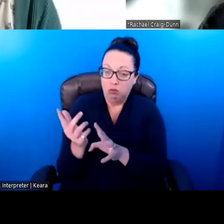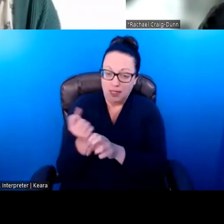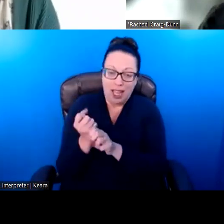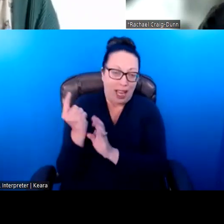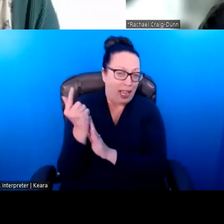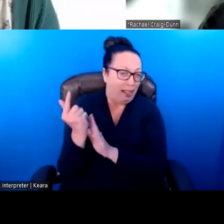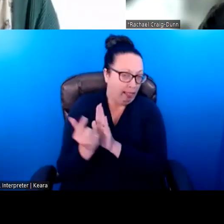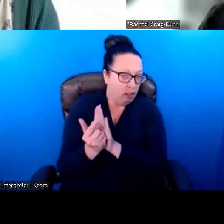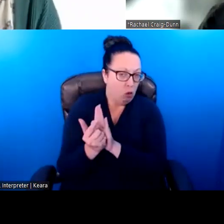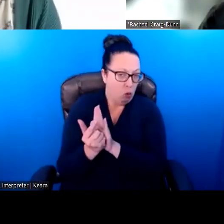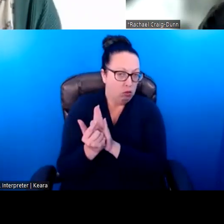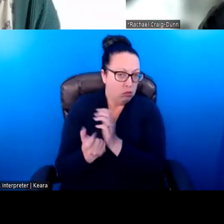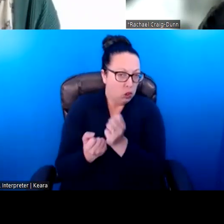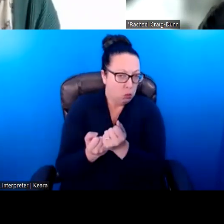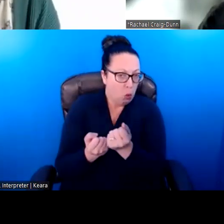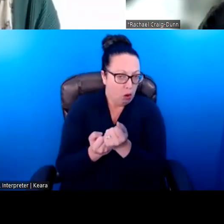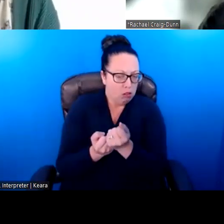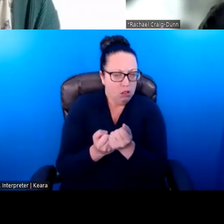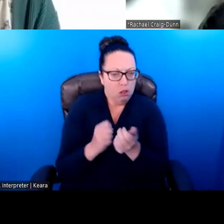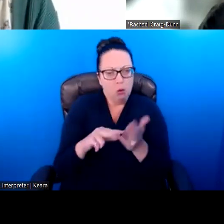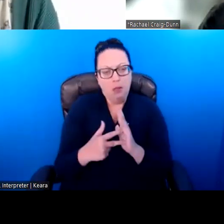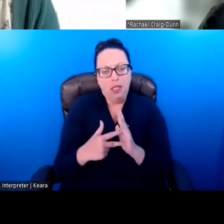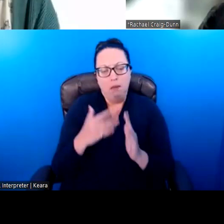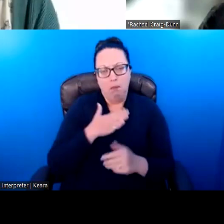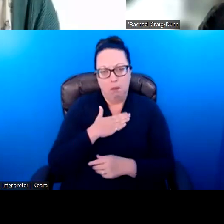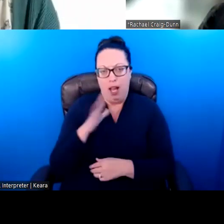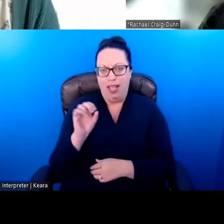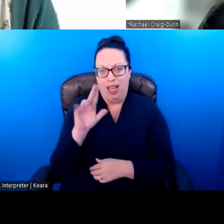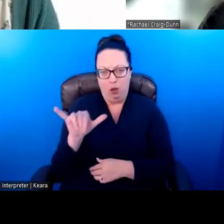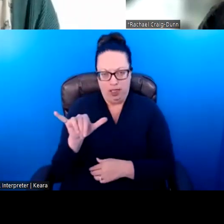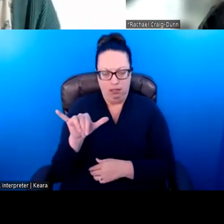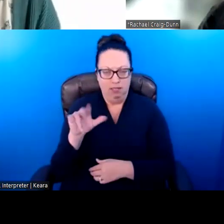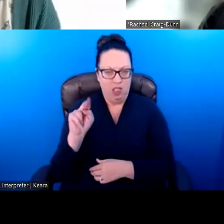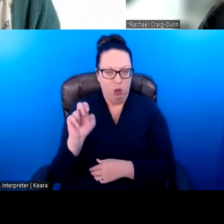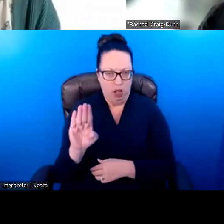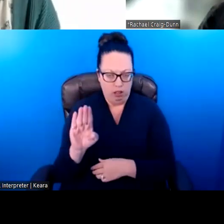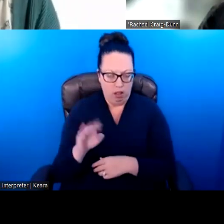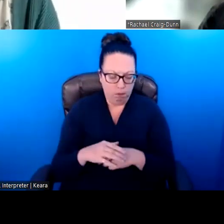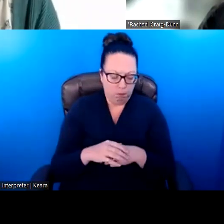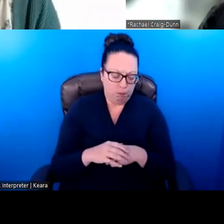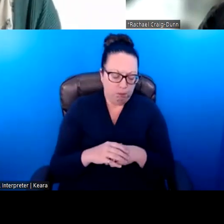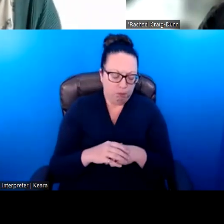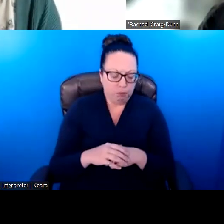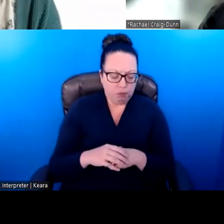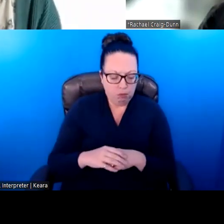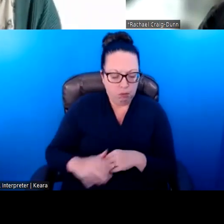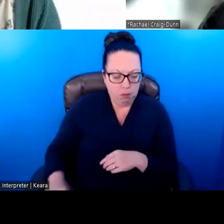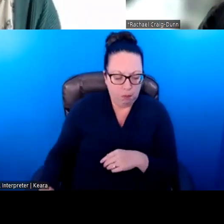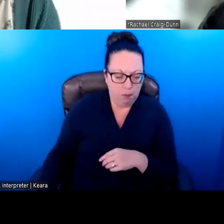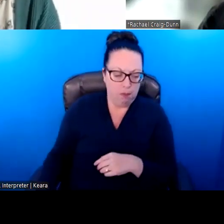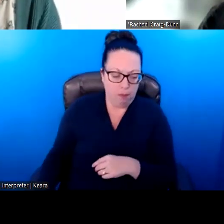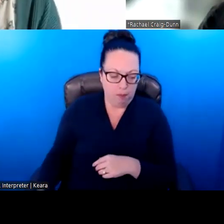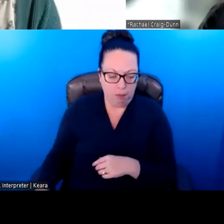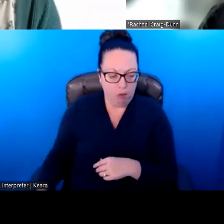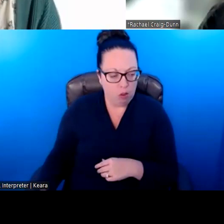mean by that is in the county we're in Omaha, Nebraska, there's this thankfully